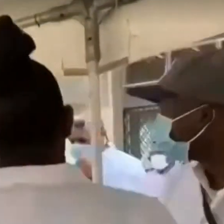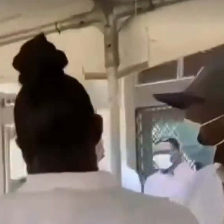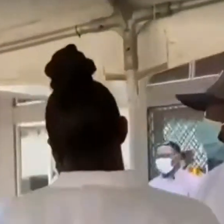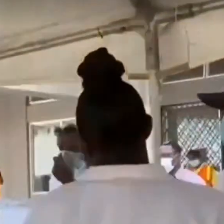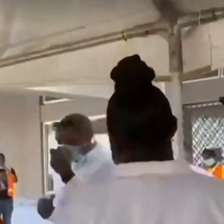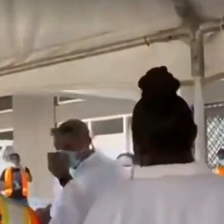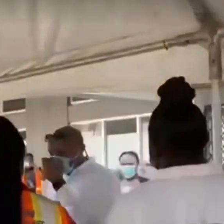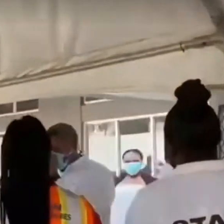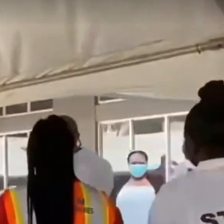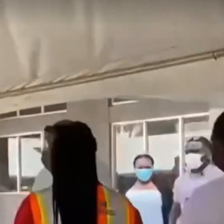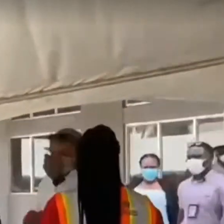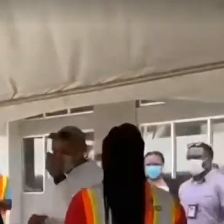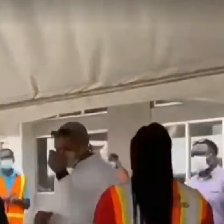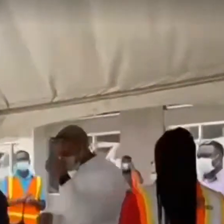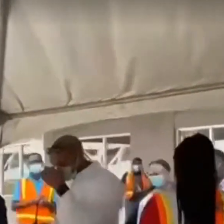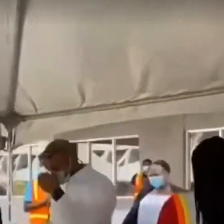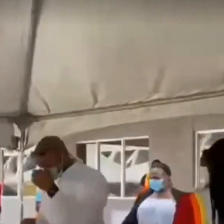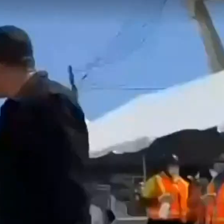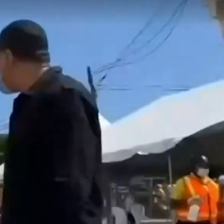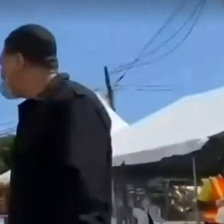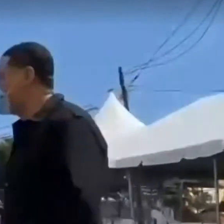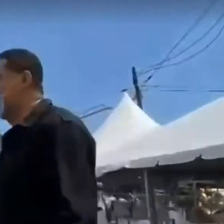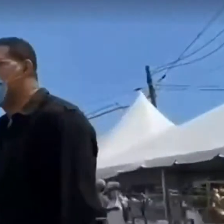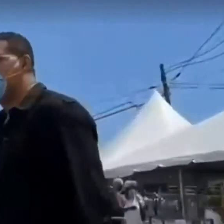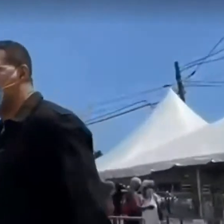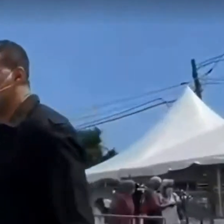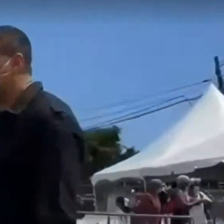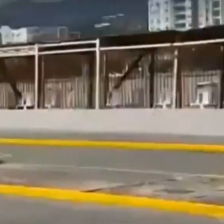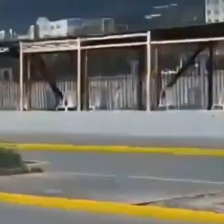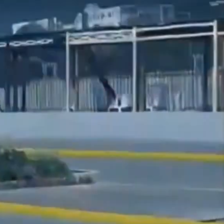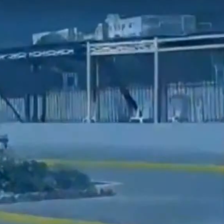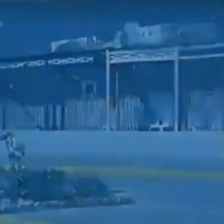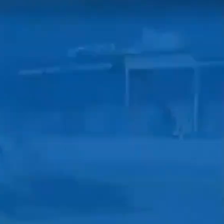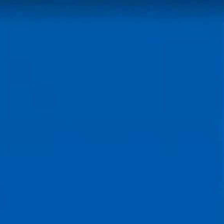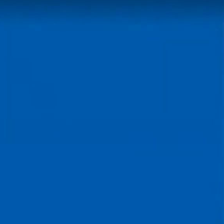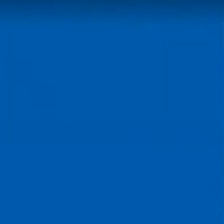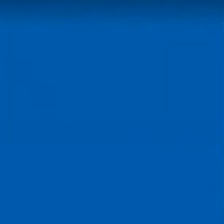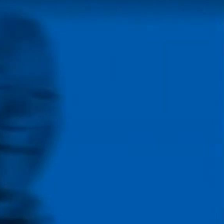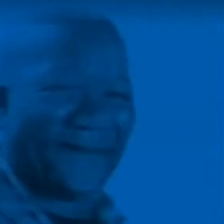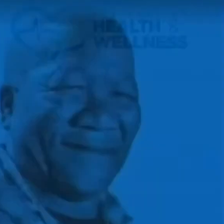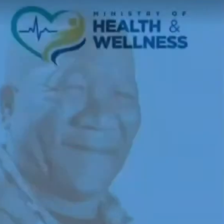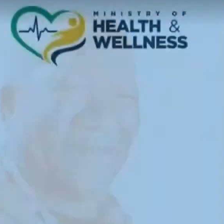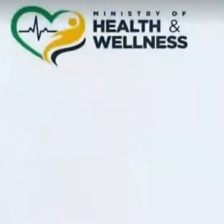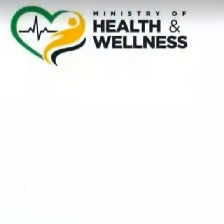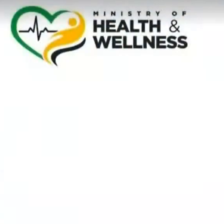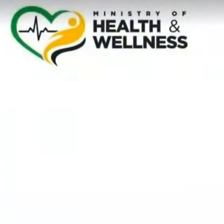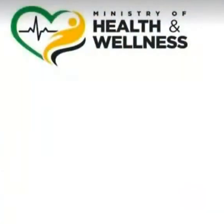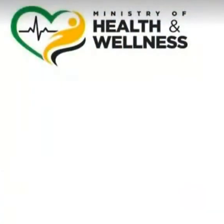beautiful day. It's a beautiful day.